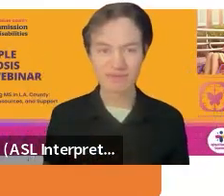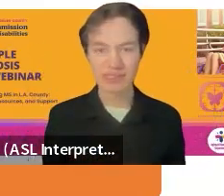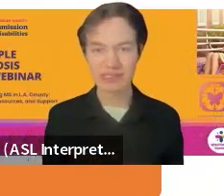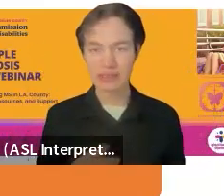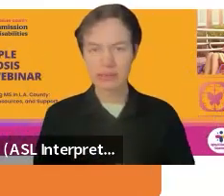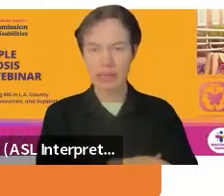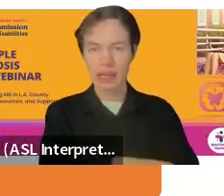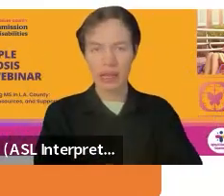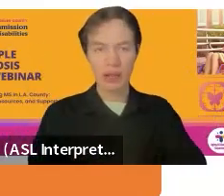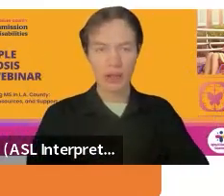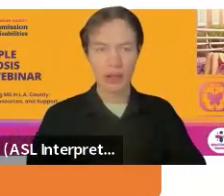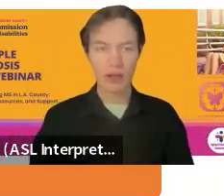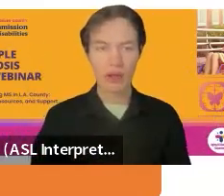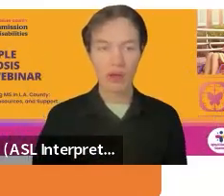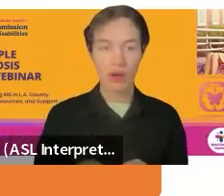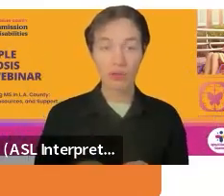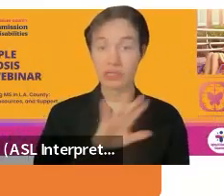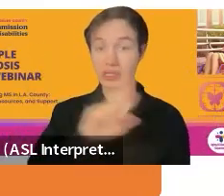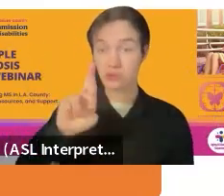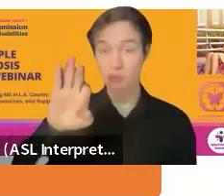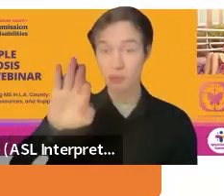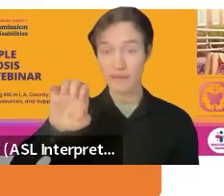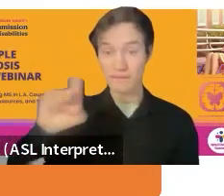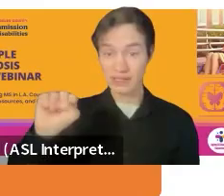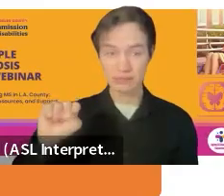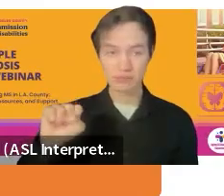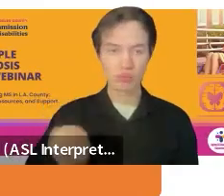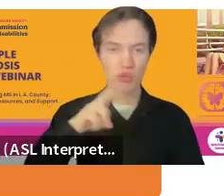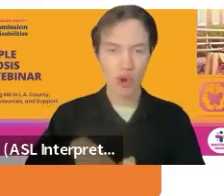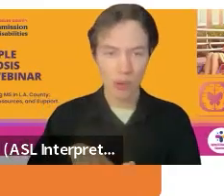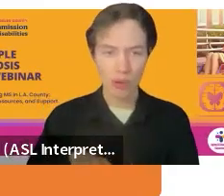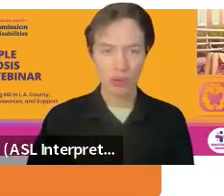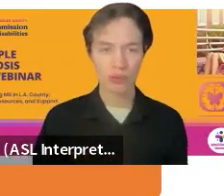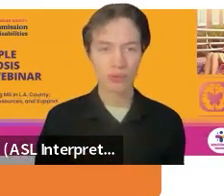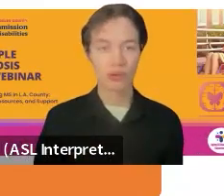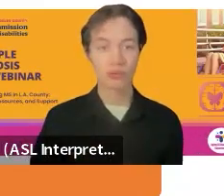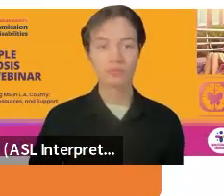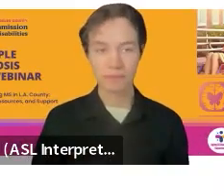he had a wide-based walking with dragging of the right foot.